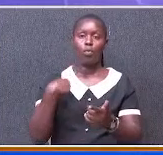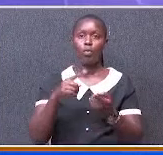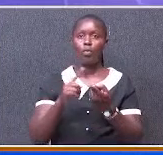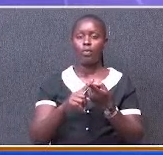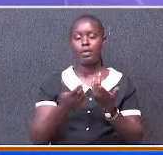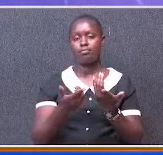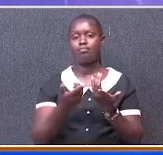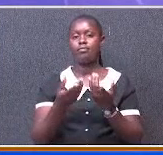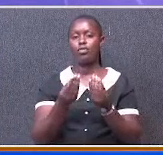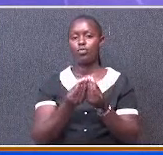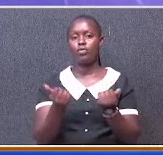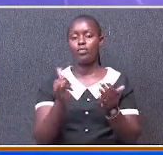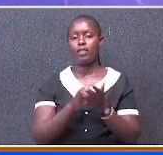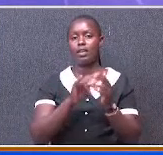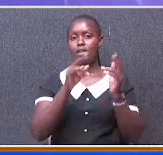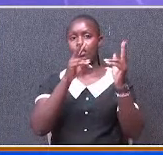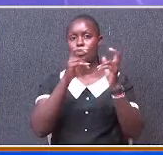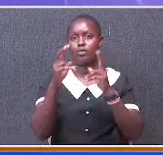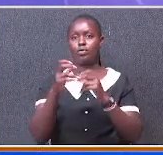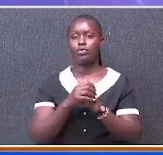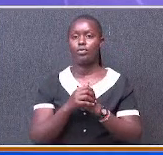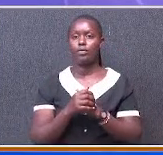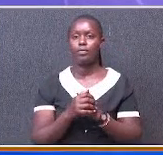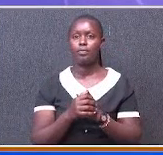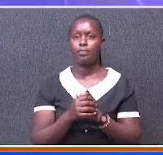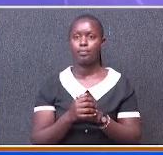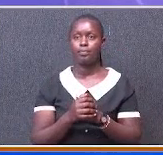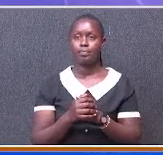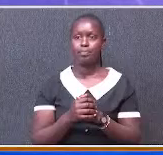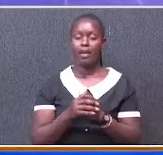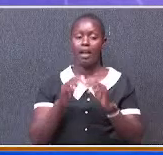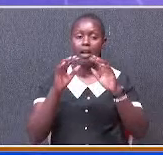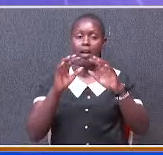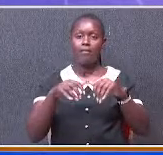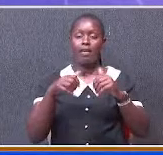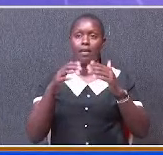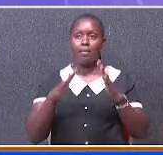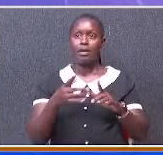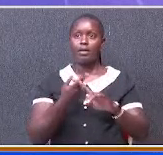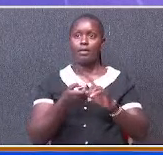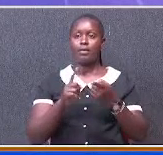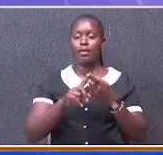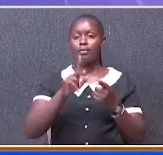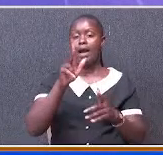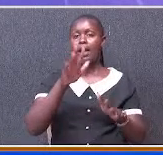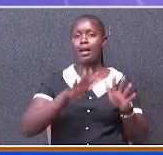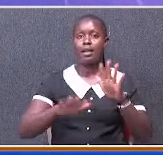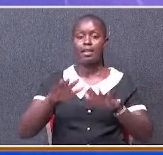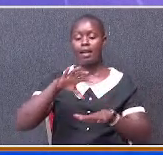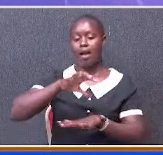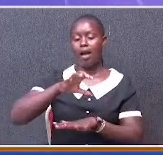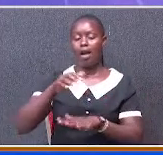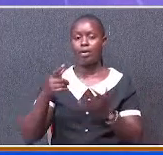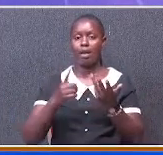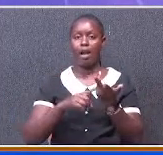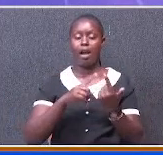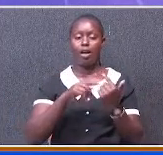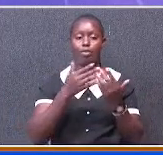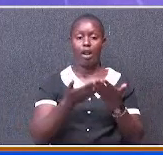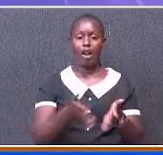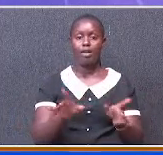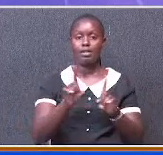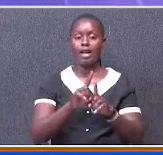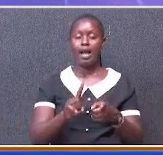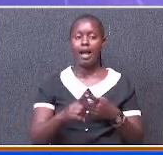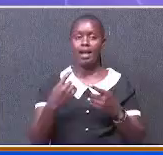that matter. Now to some bad monkey business. Farmers from Jukiini in Kirinyaga County are counting losses as aggressive monkeys